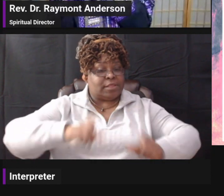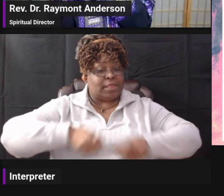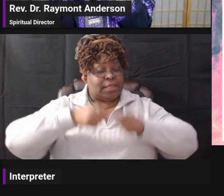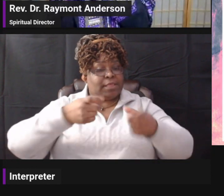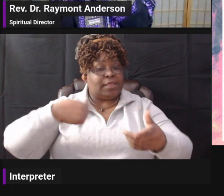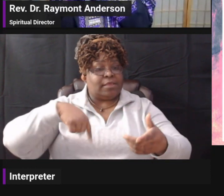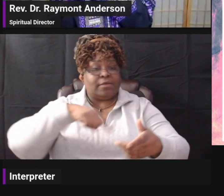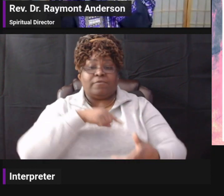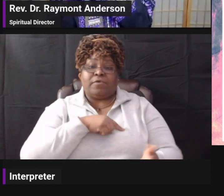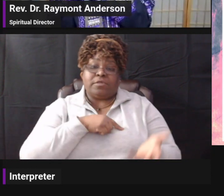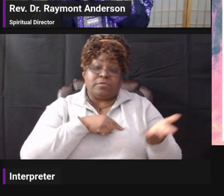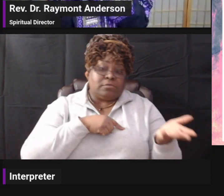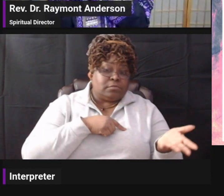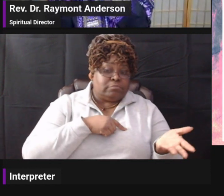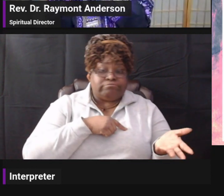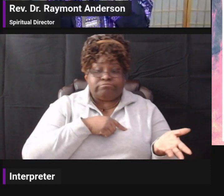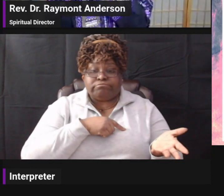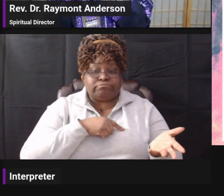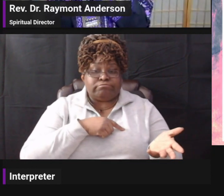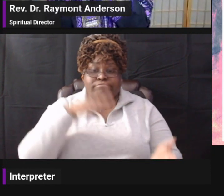effectively, give us?